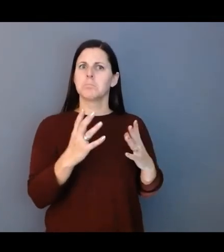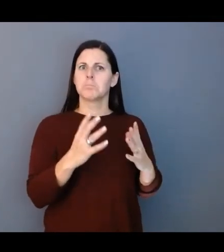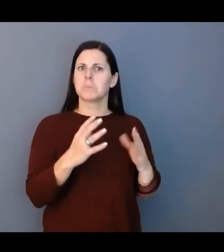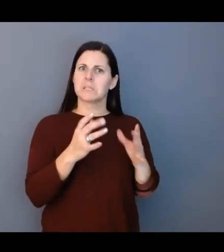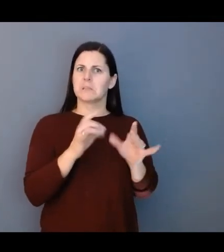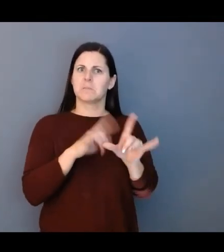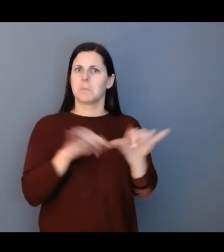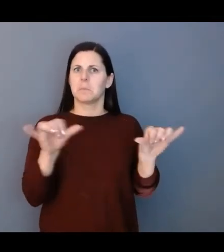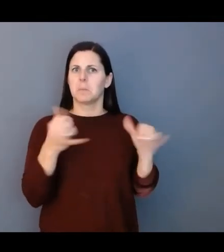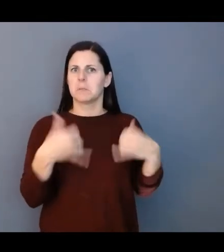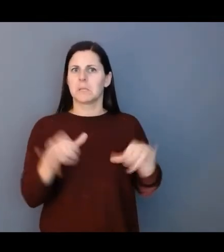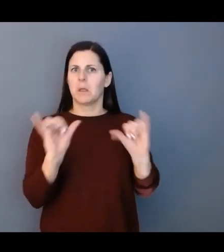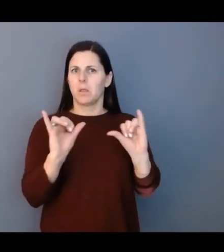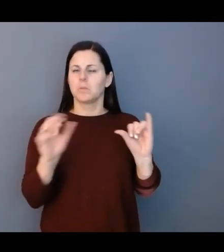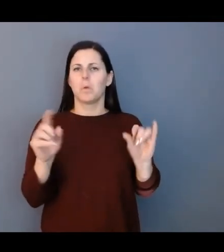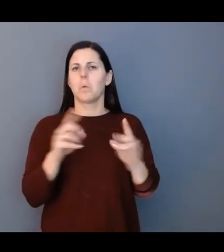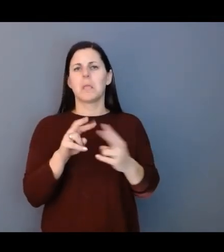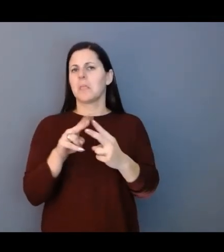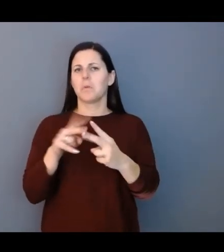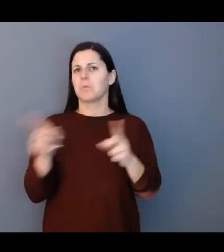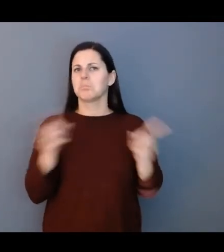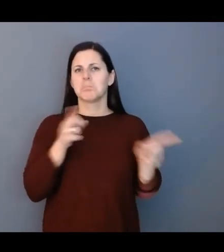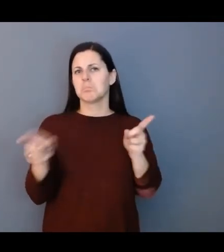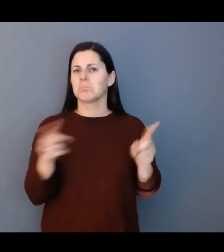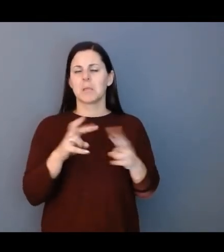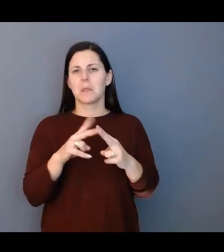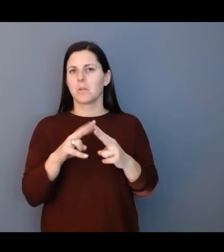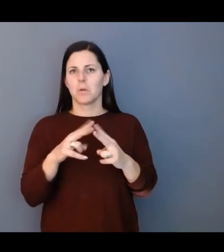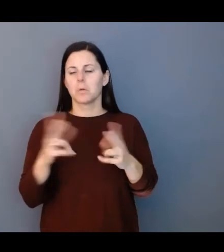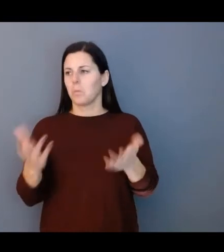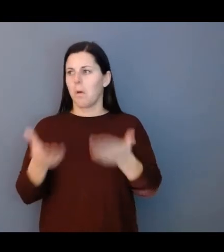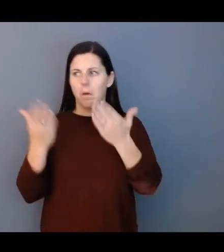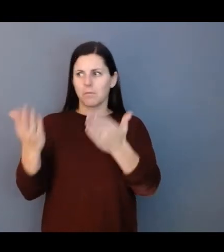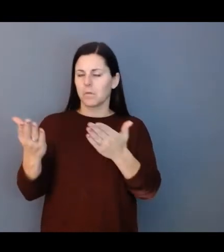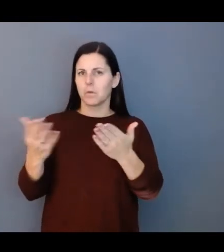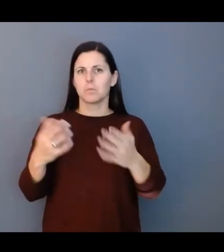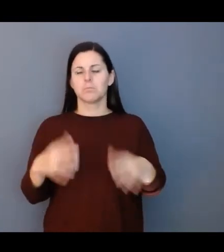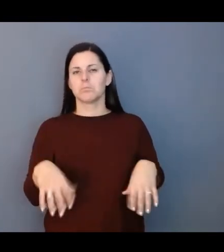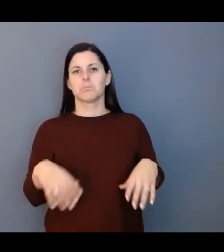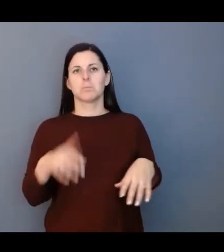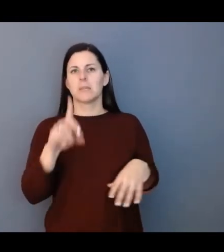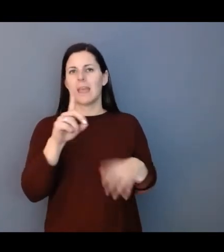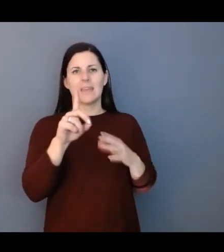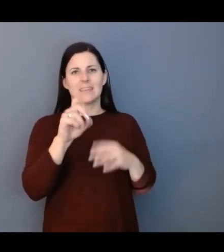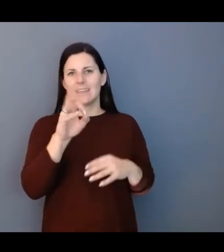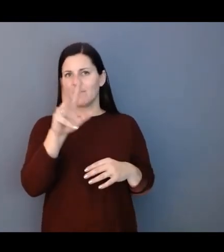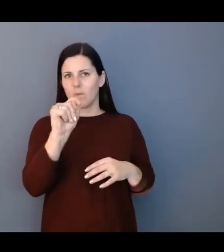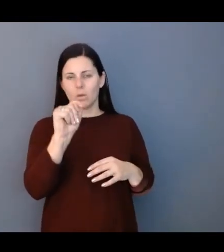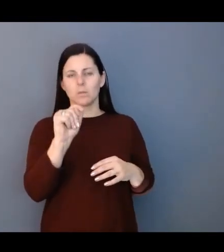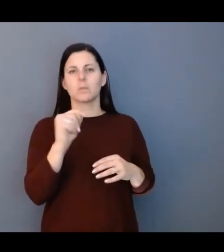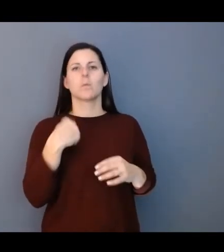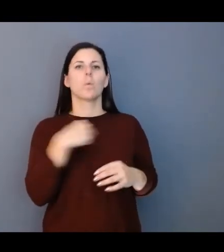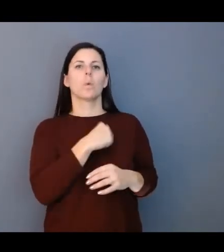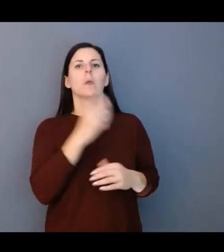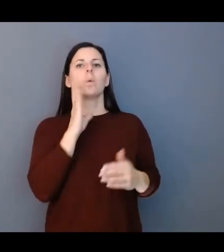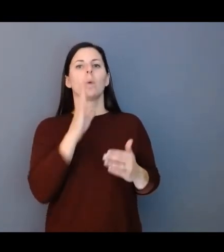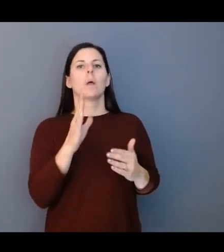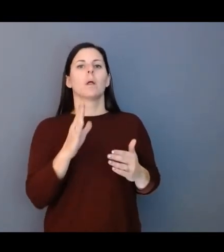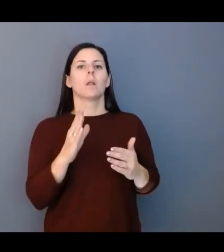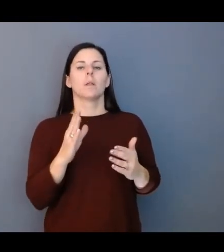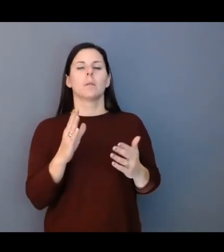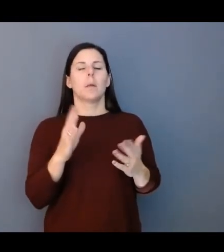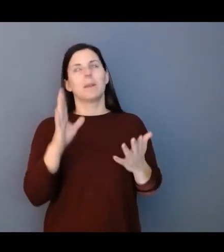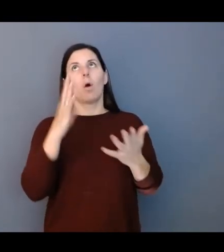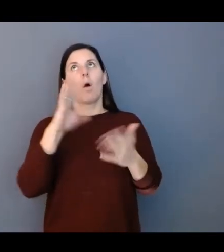thought about. So even for MLOps engineer, we prefer you to try with the default, because the default, we try to put